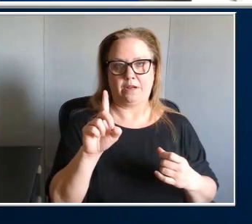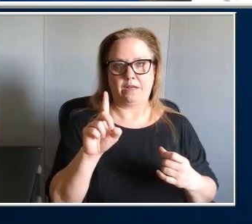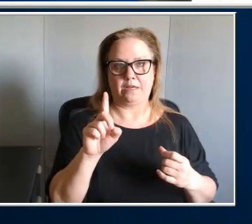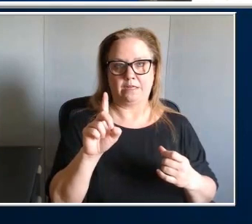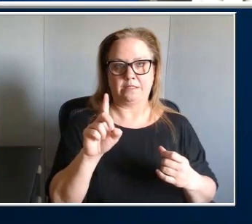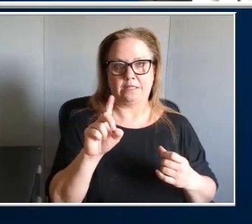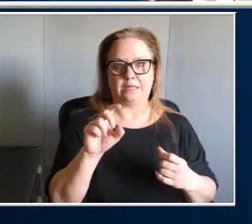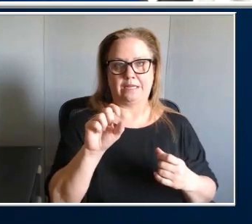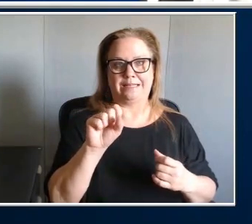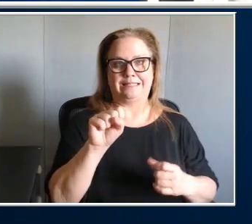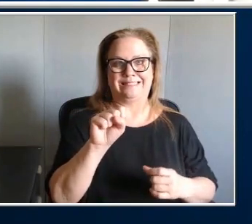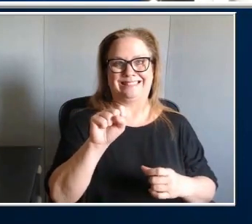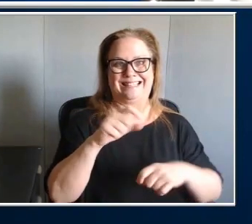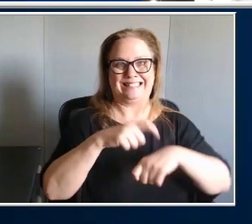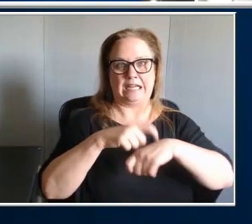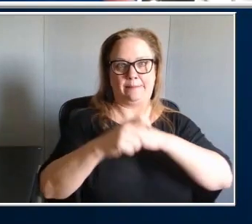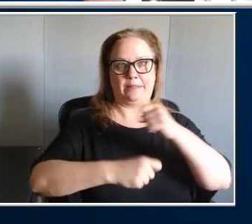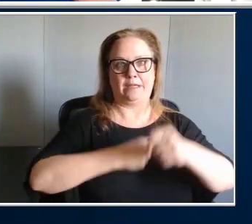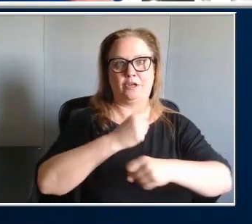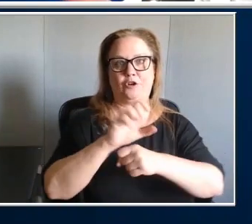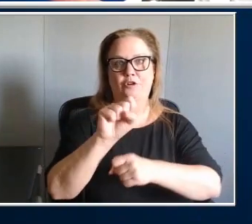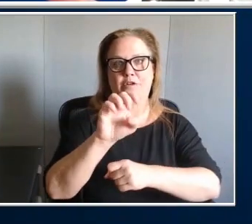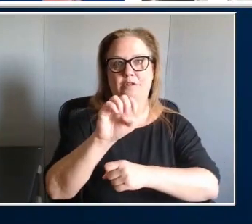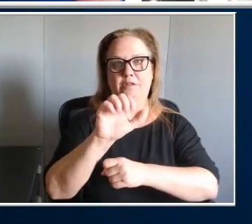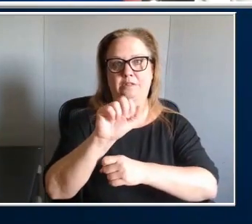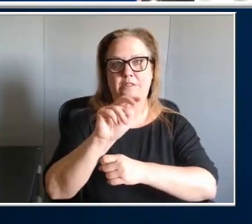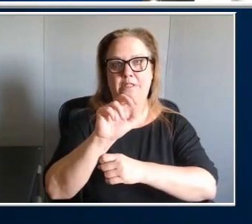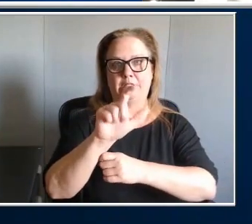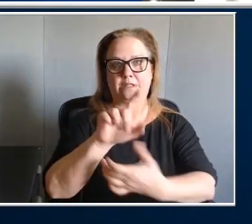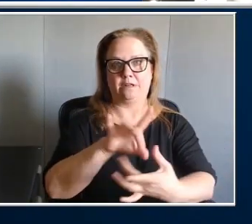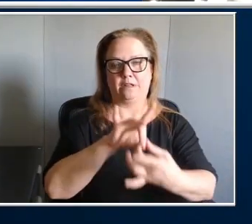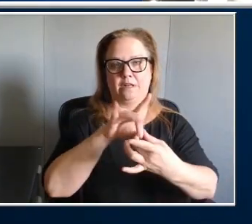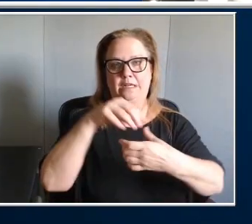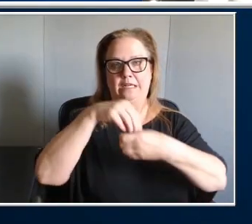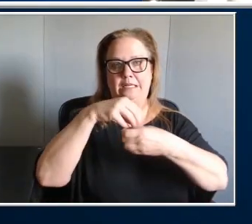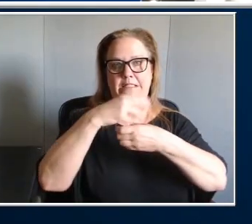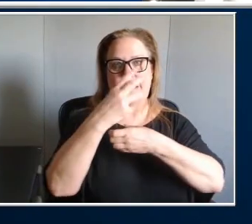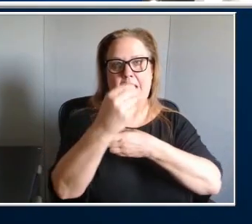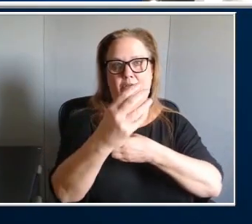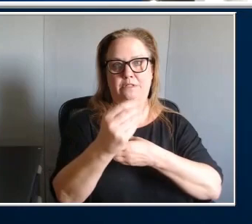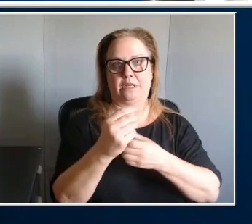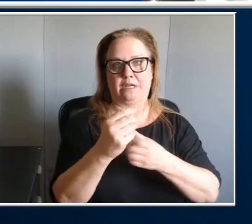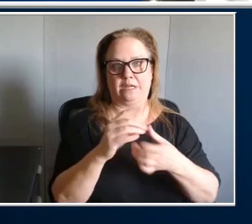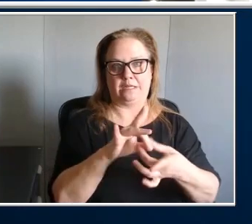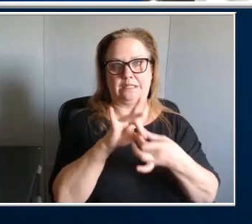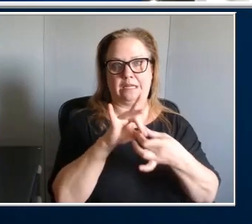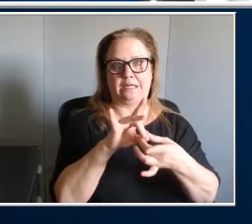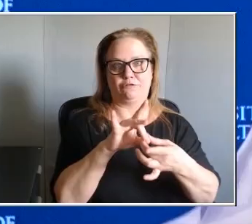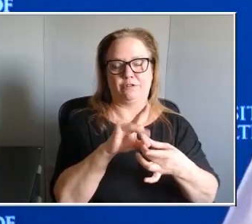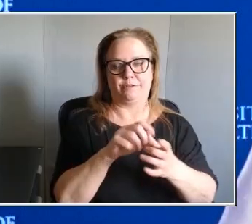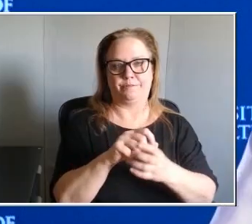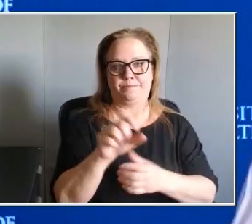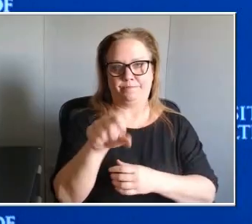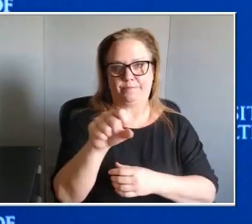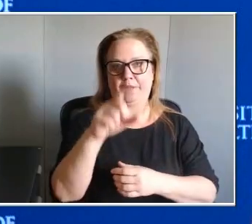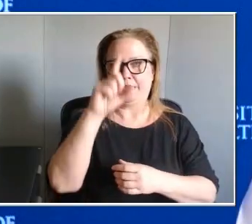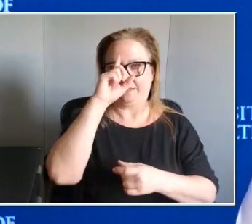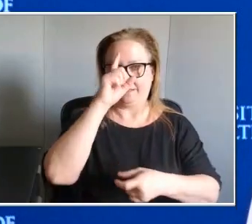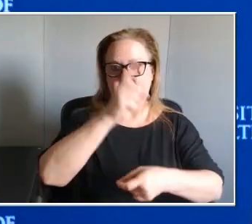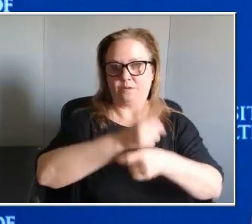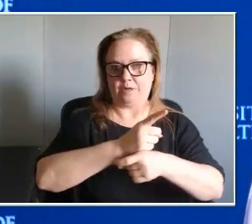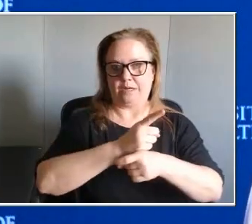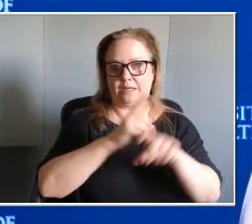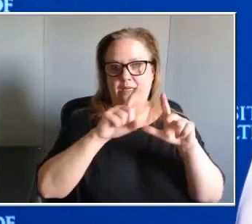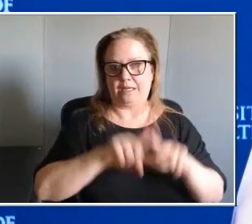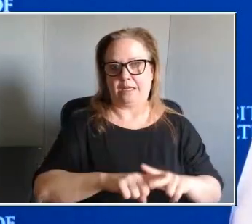seasonal variance pattern. I think it's just linked to inside-outside a lot. You know, I think that's right, and I think